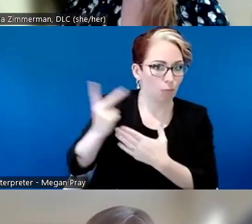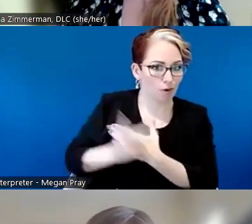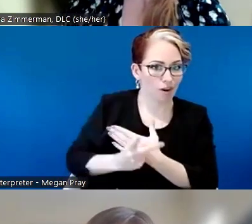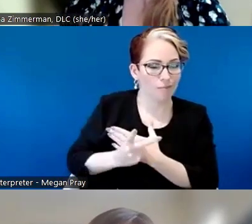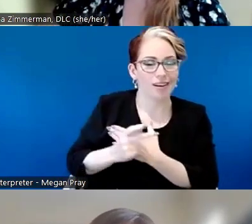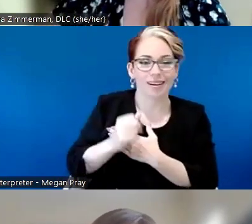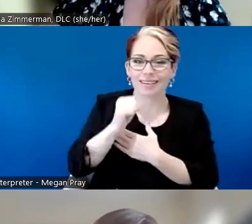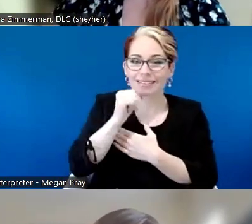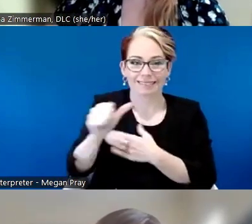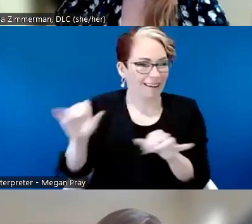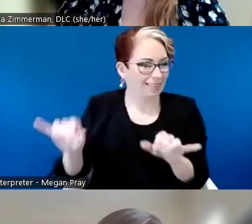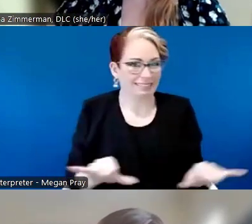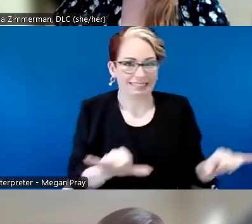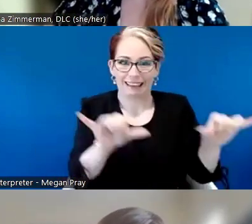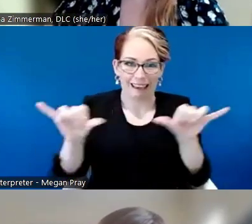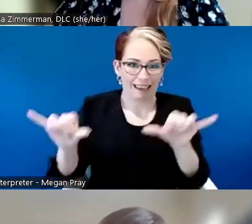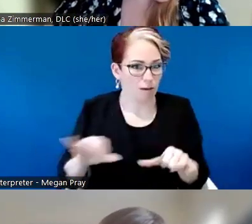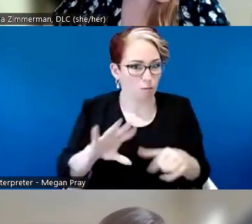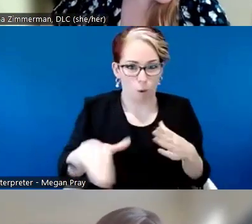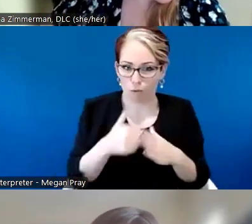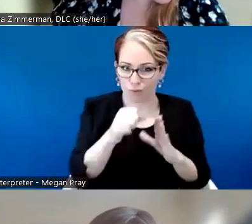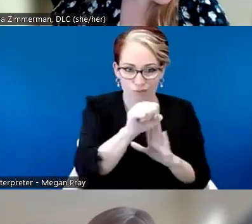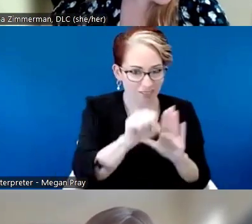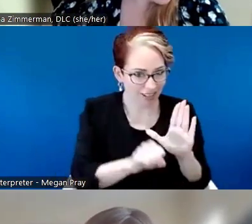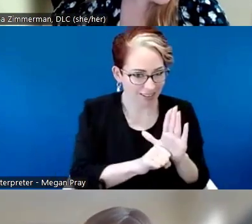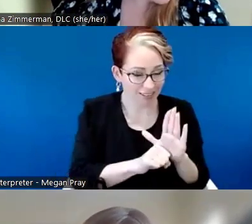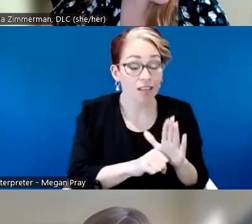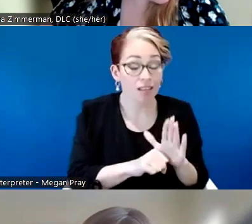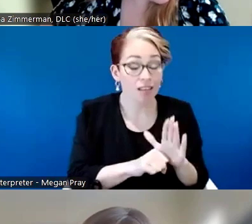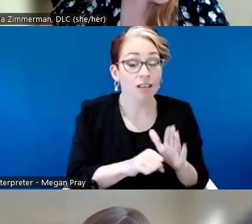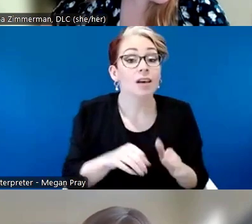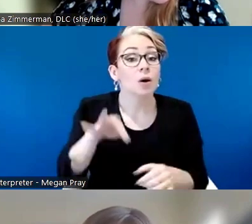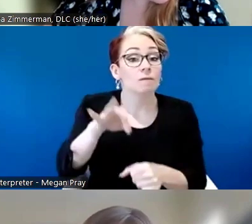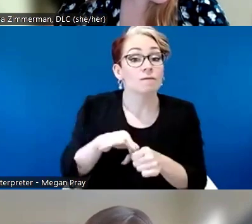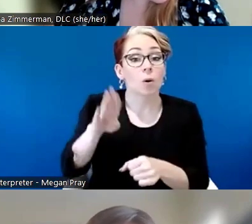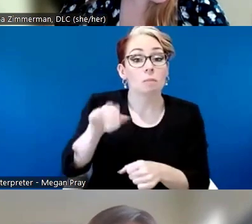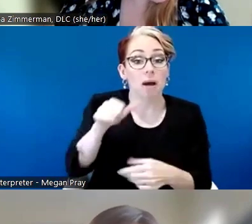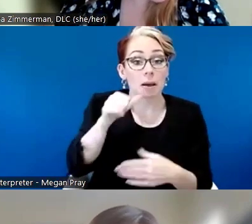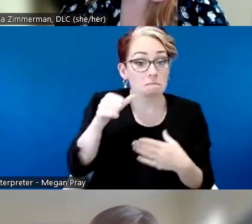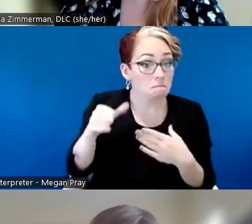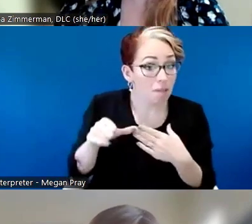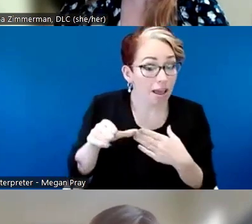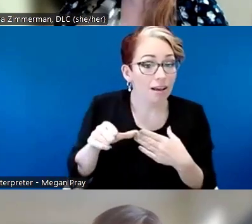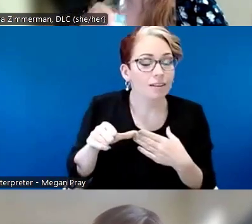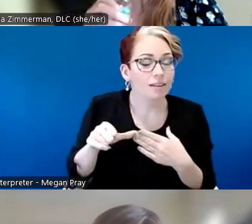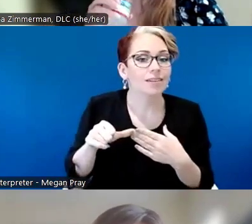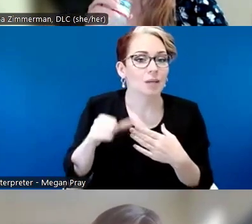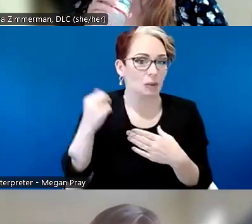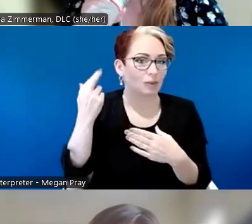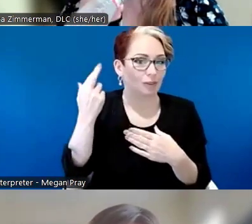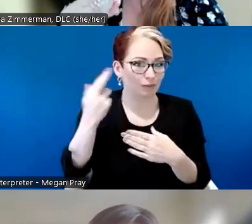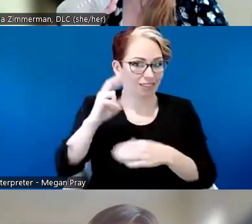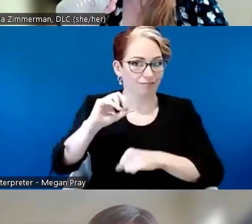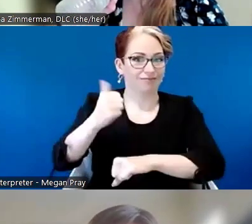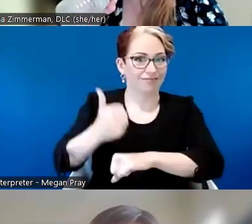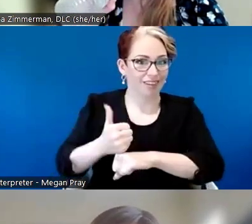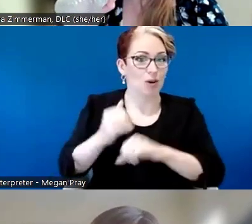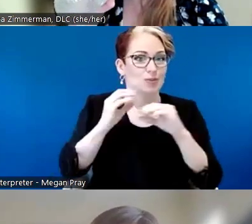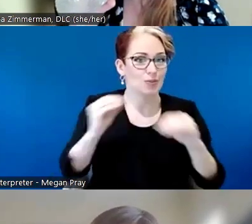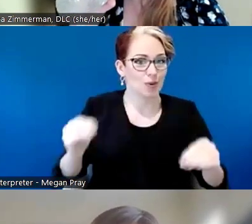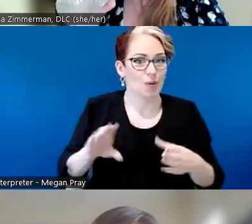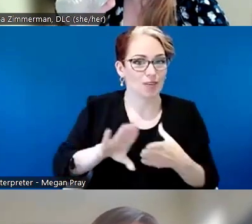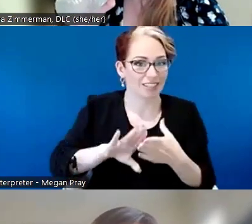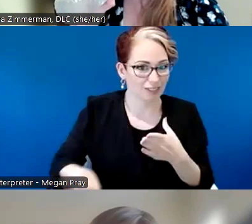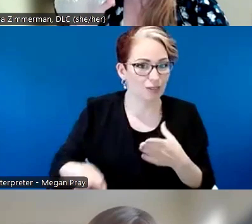had. So vote by mail was an invention to create a no excuse remote voting option for